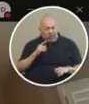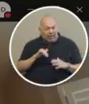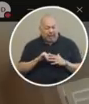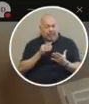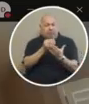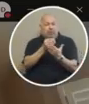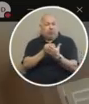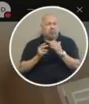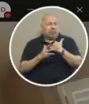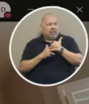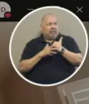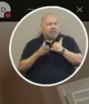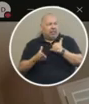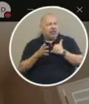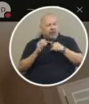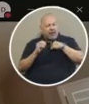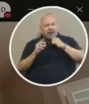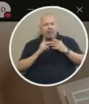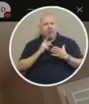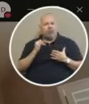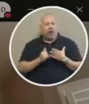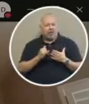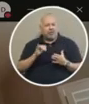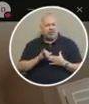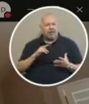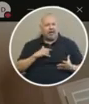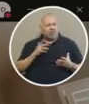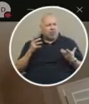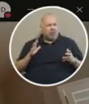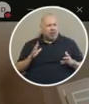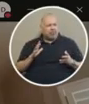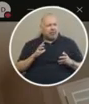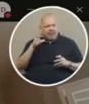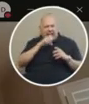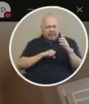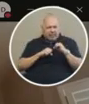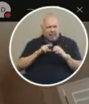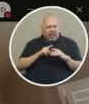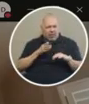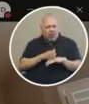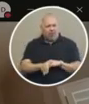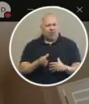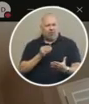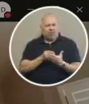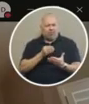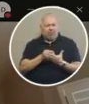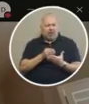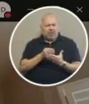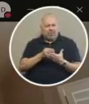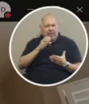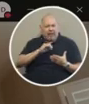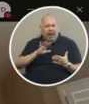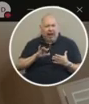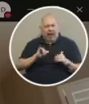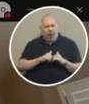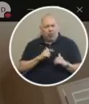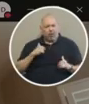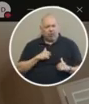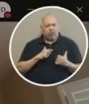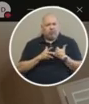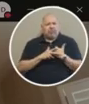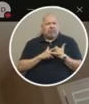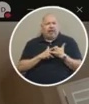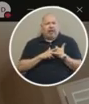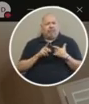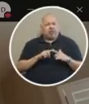we're saving there with a project that has already been estimated over budget, and how we're saving there